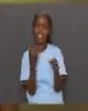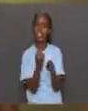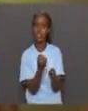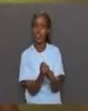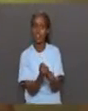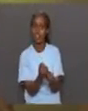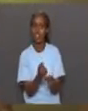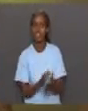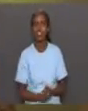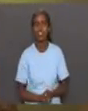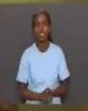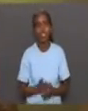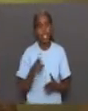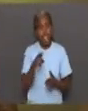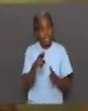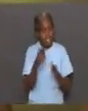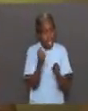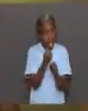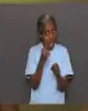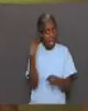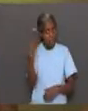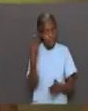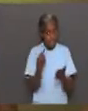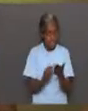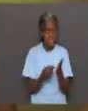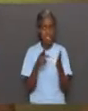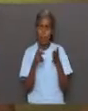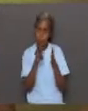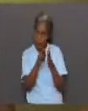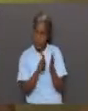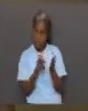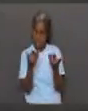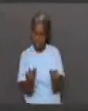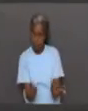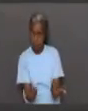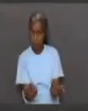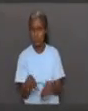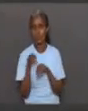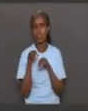work! Let us apply this principle now, students.